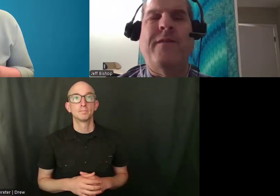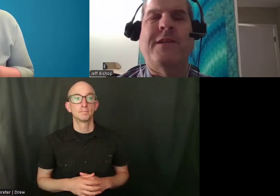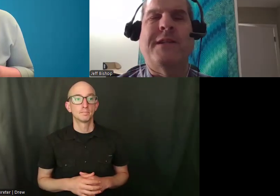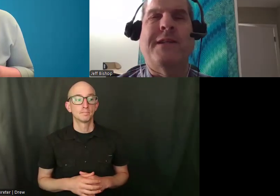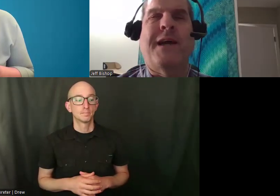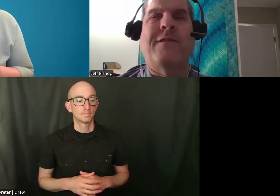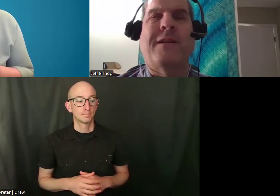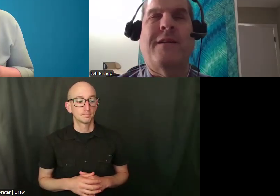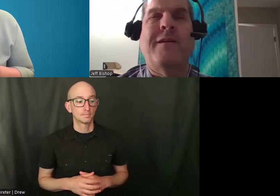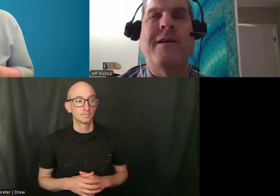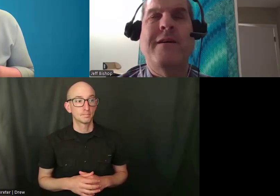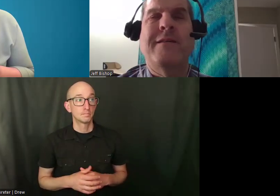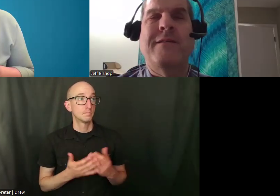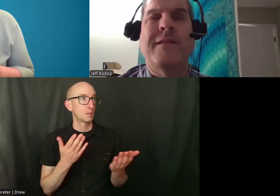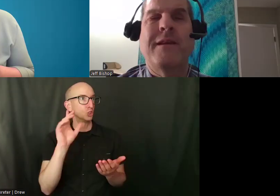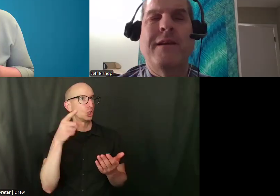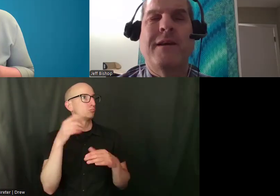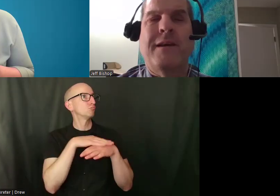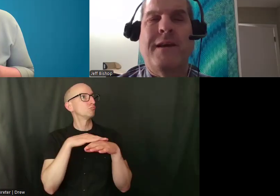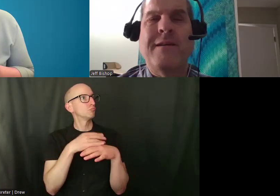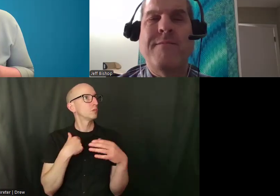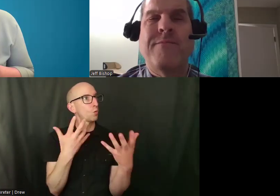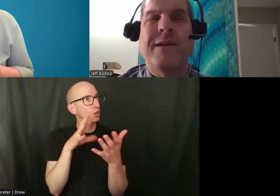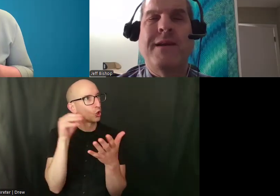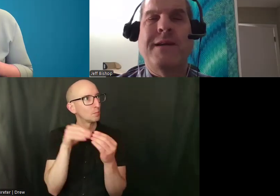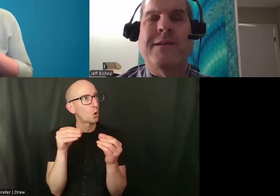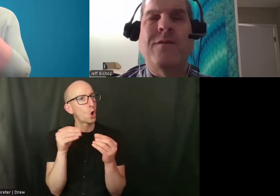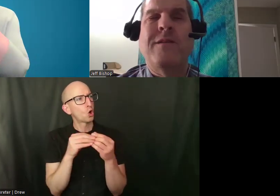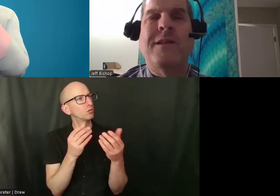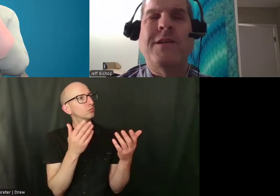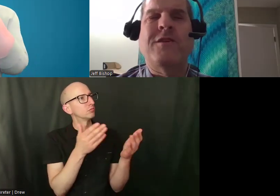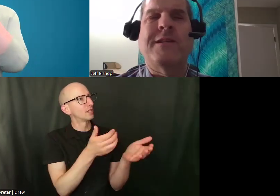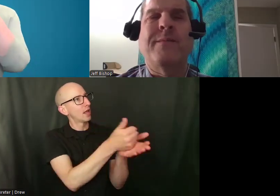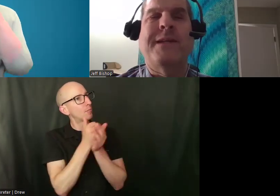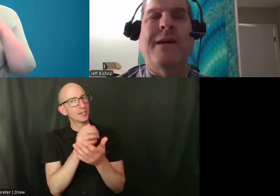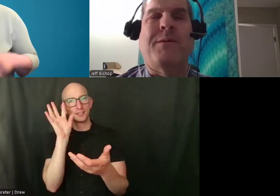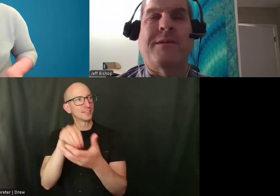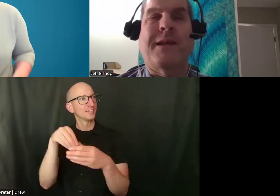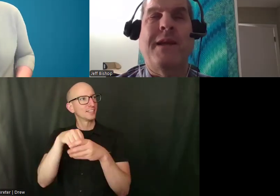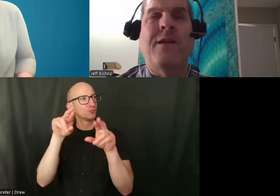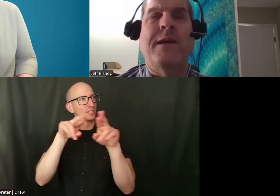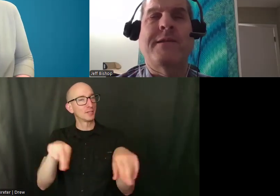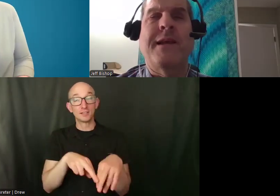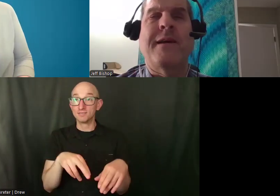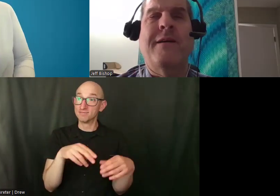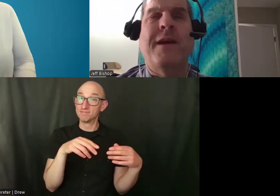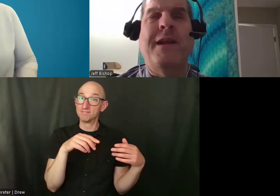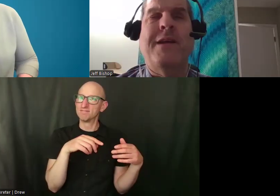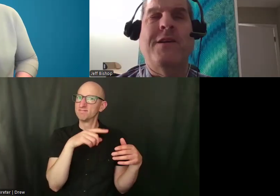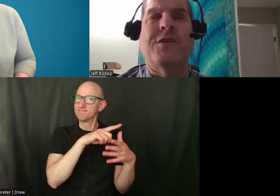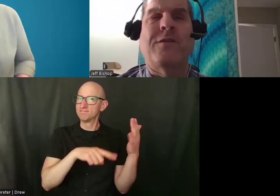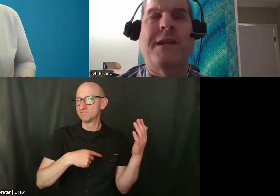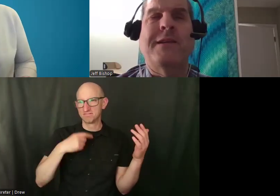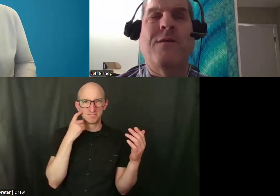even if it's just a desire to learn. Okay. So these are just some examples. Can anyone else think of